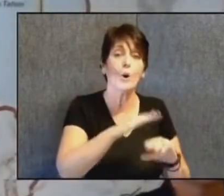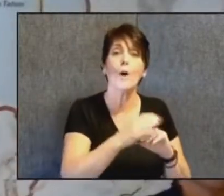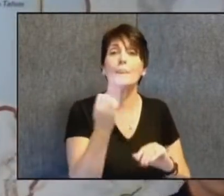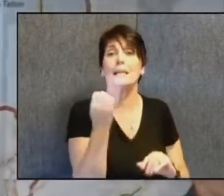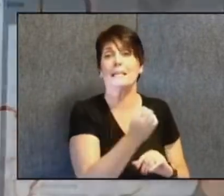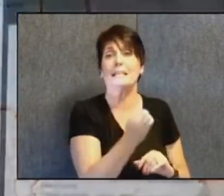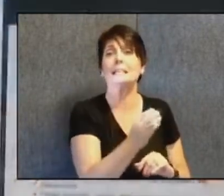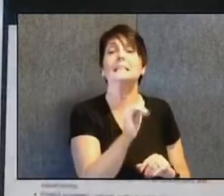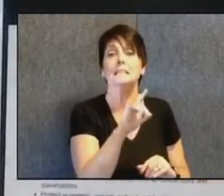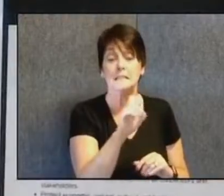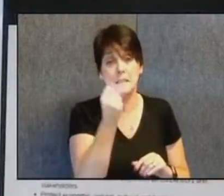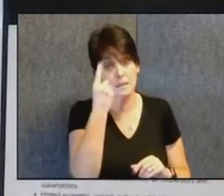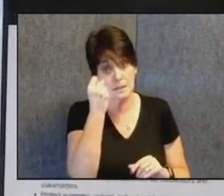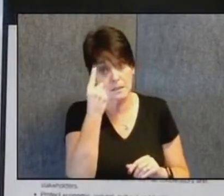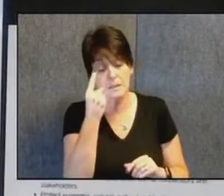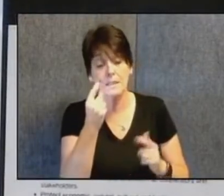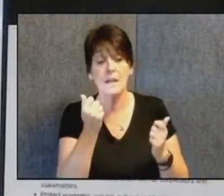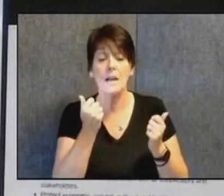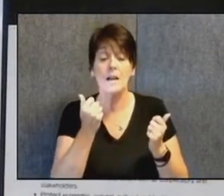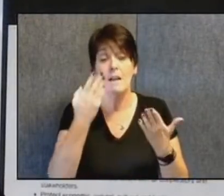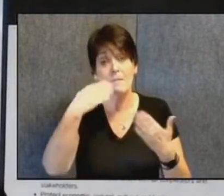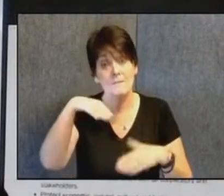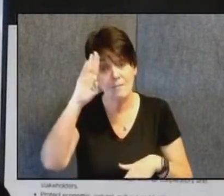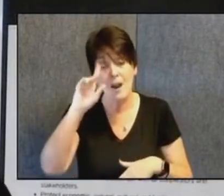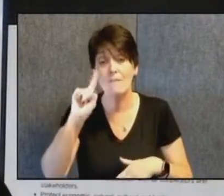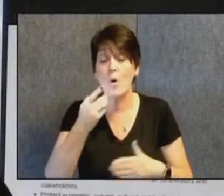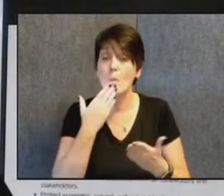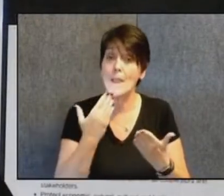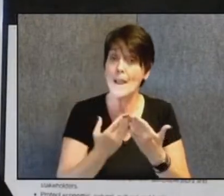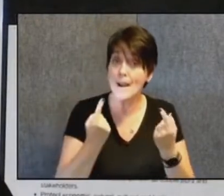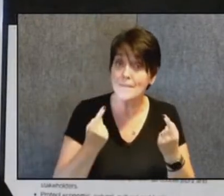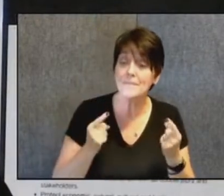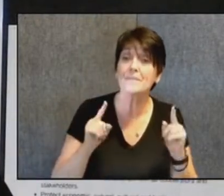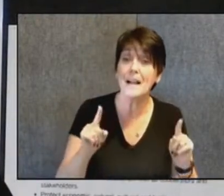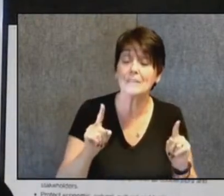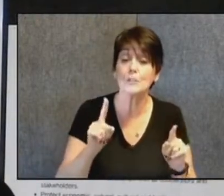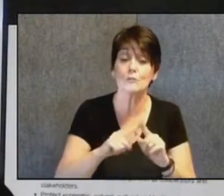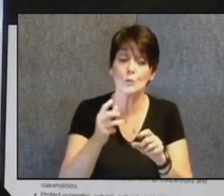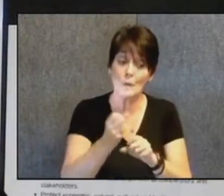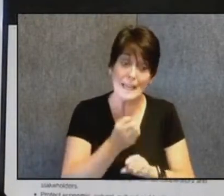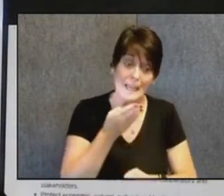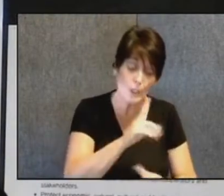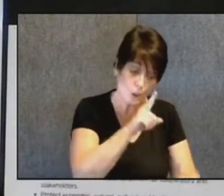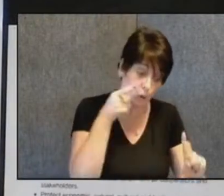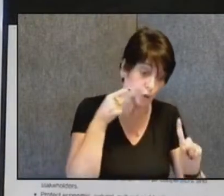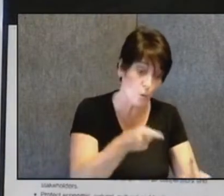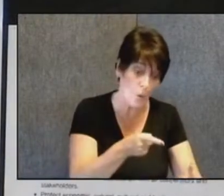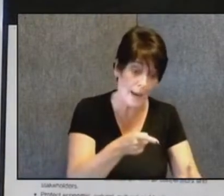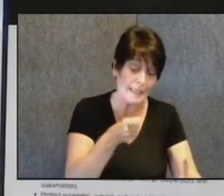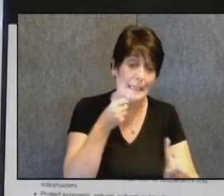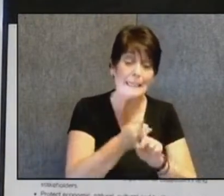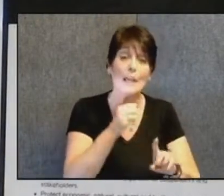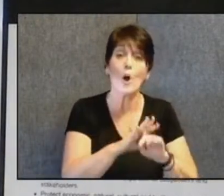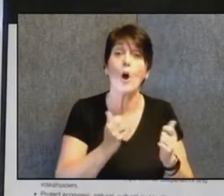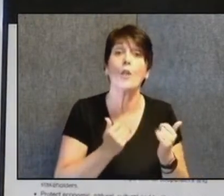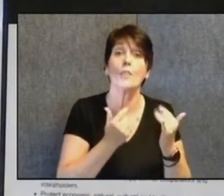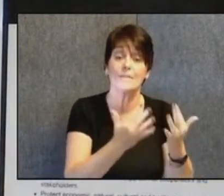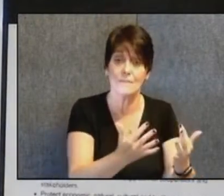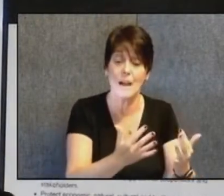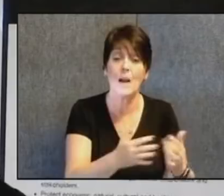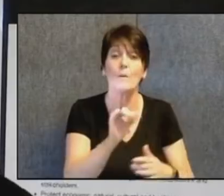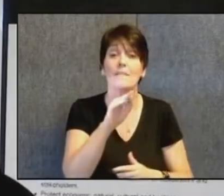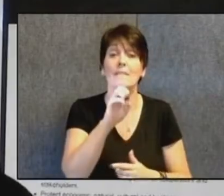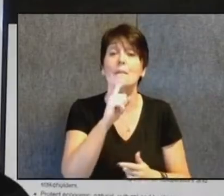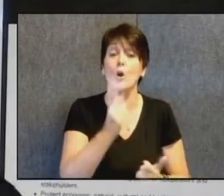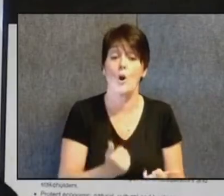flank. Again, firefighters were only effective to get in there and do direct attack on fires with the flames 4 feet